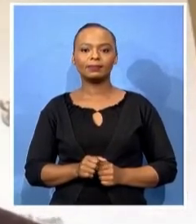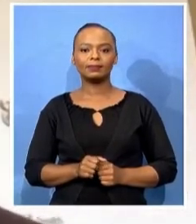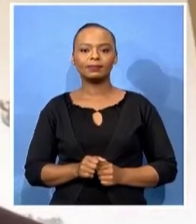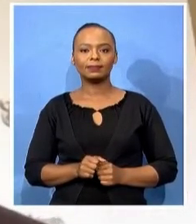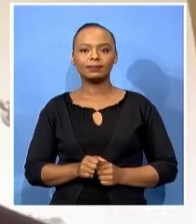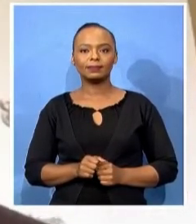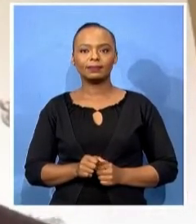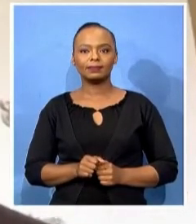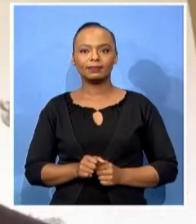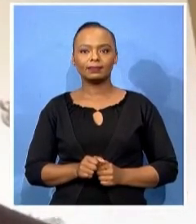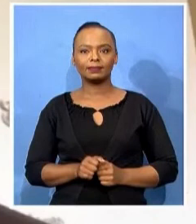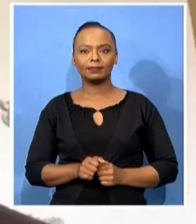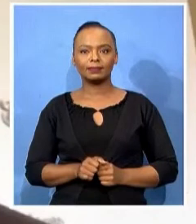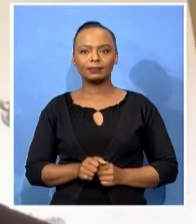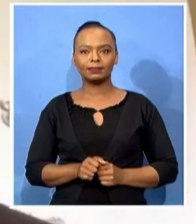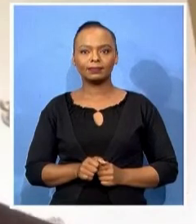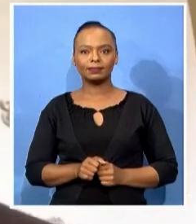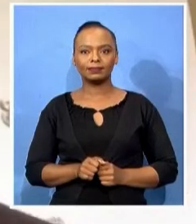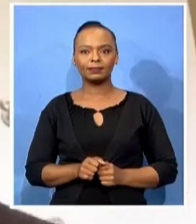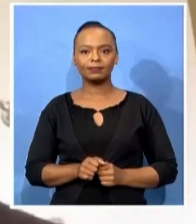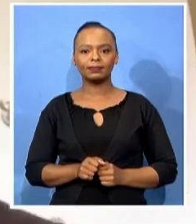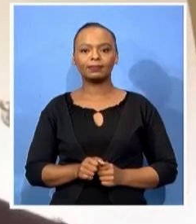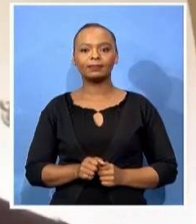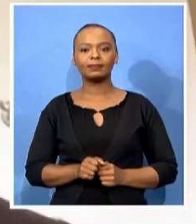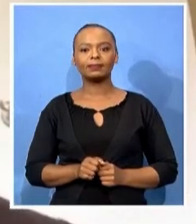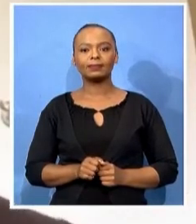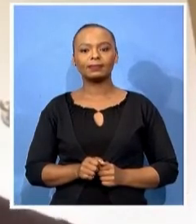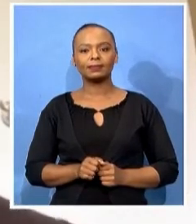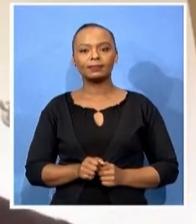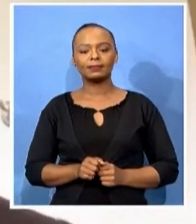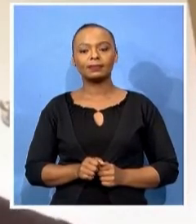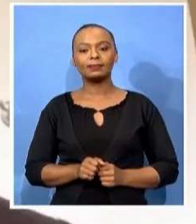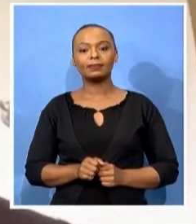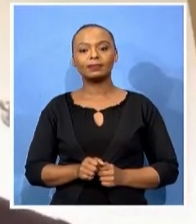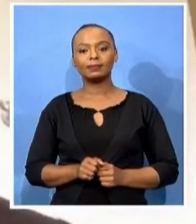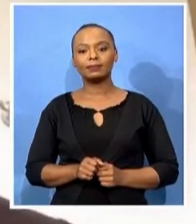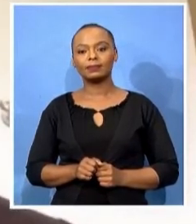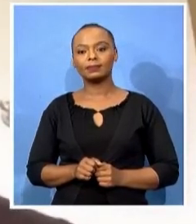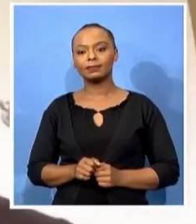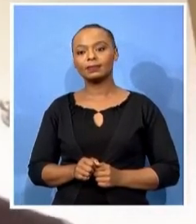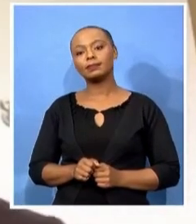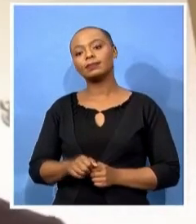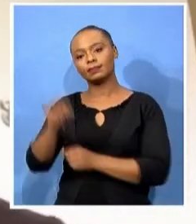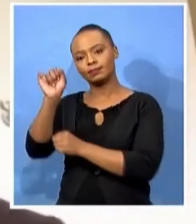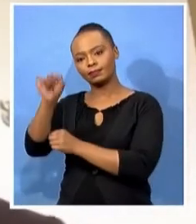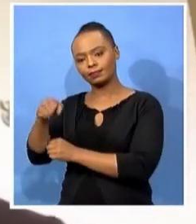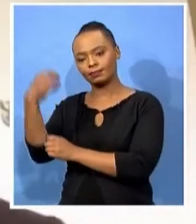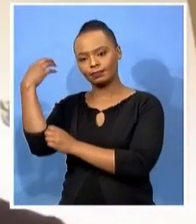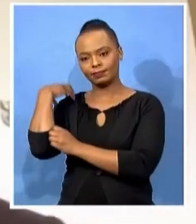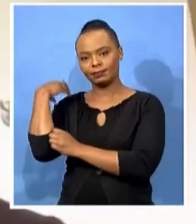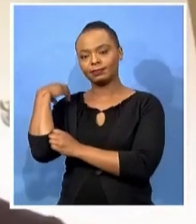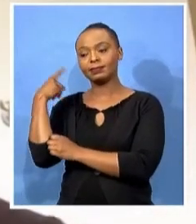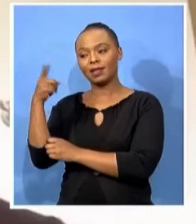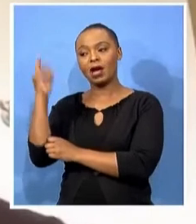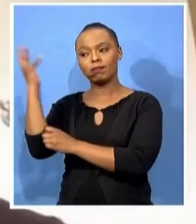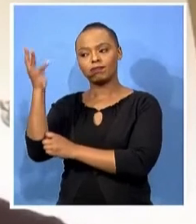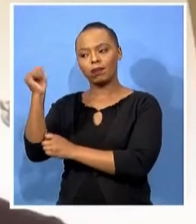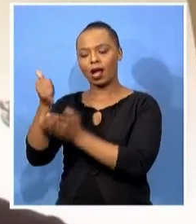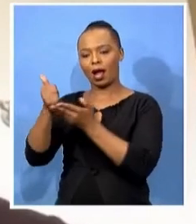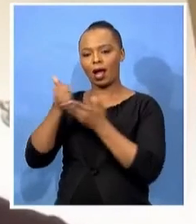Yes, Minister, that has been extremely helpful. We will now move on to